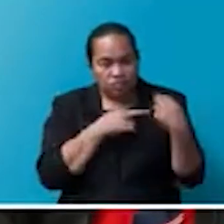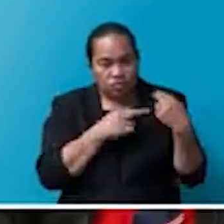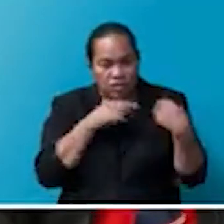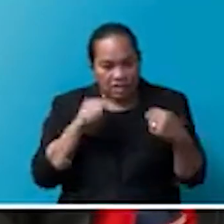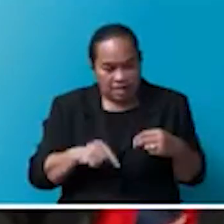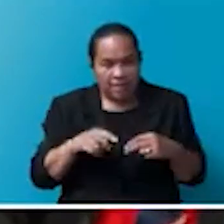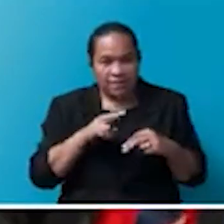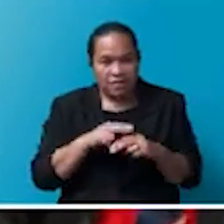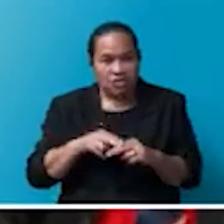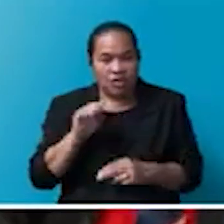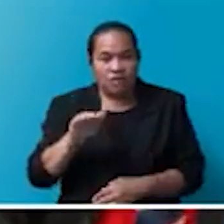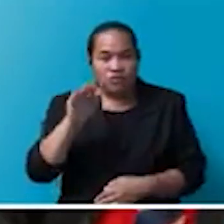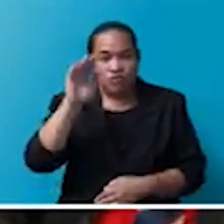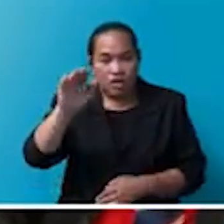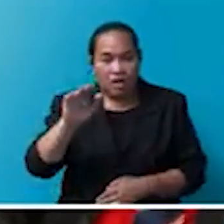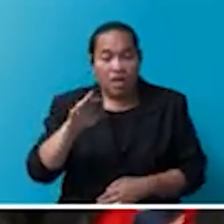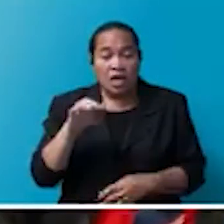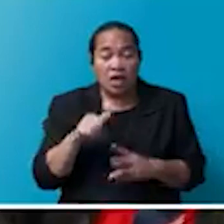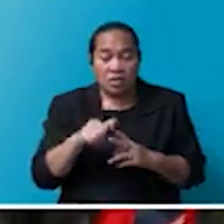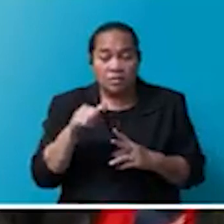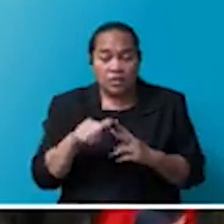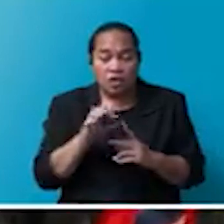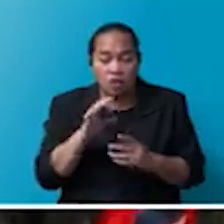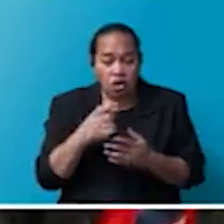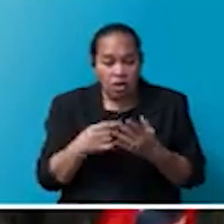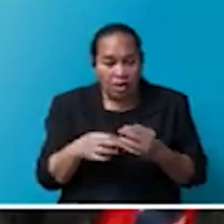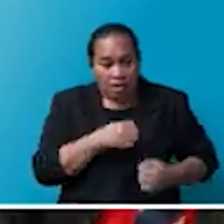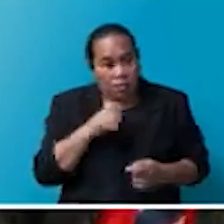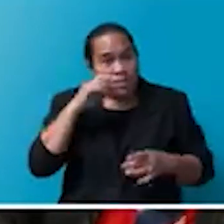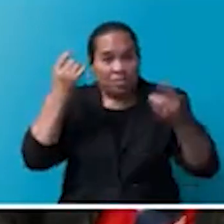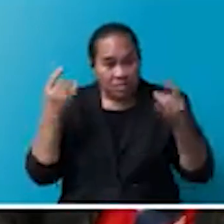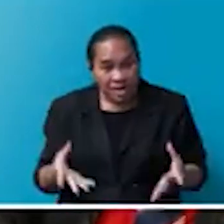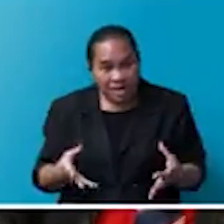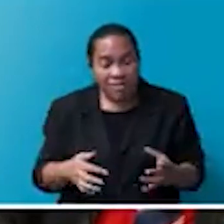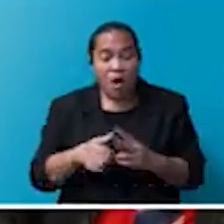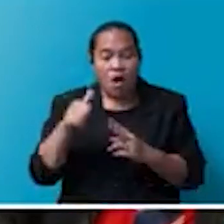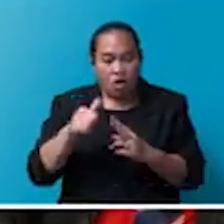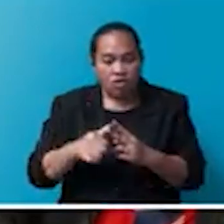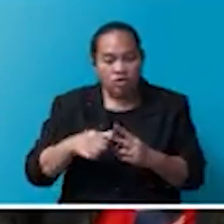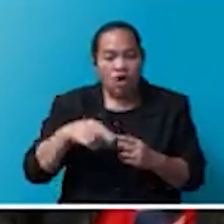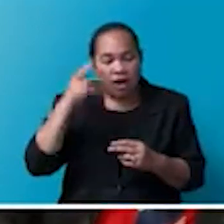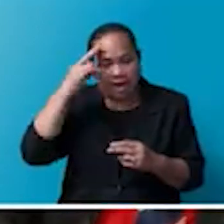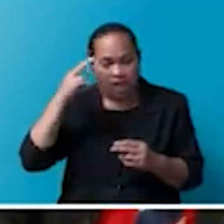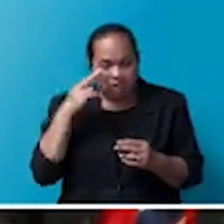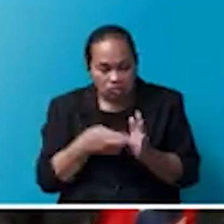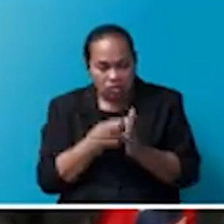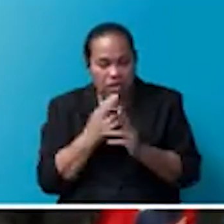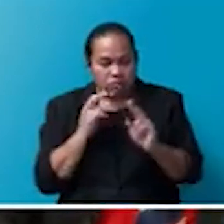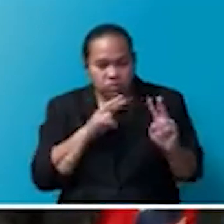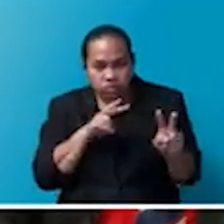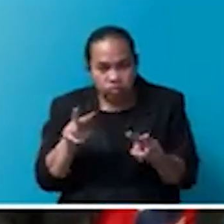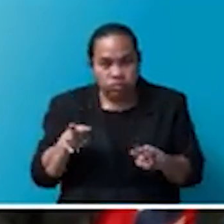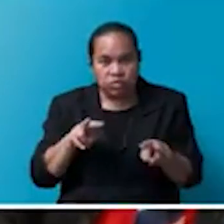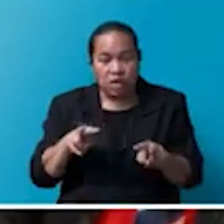future. This includes not just military readiness, but also national resilience. That is